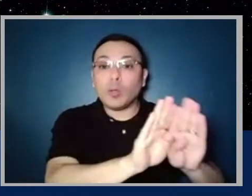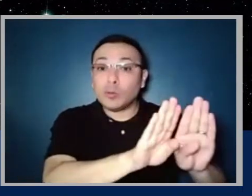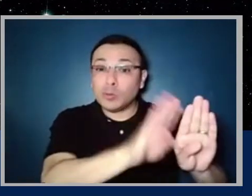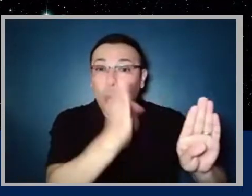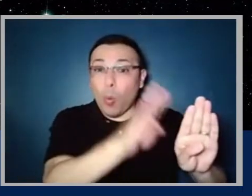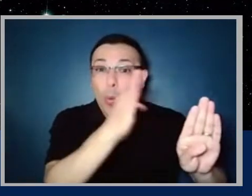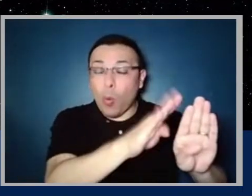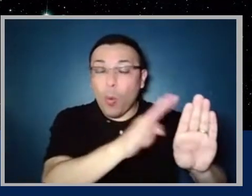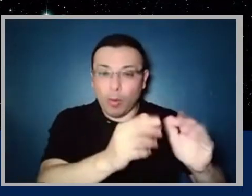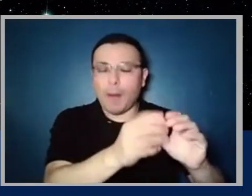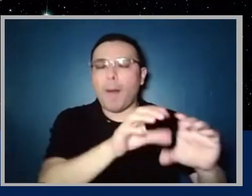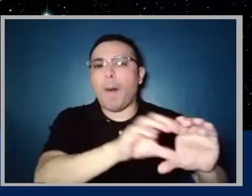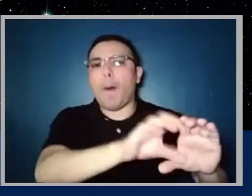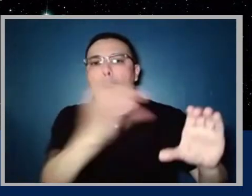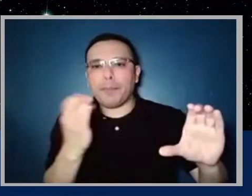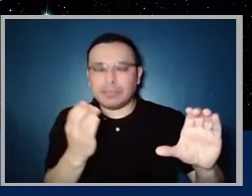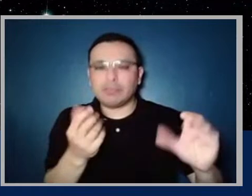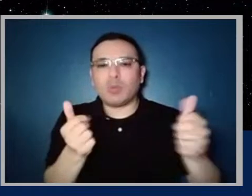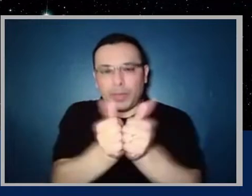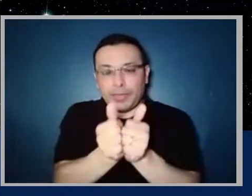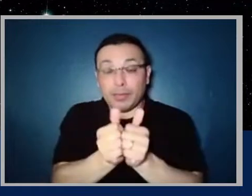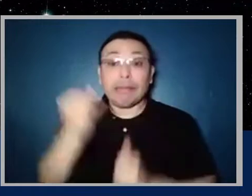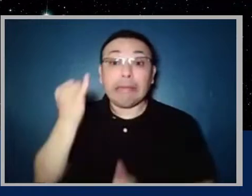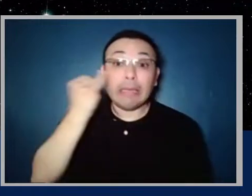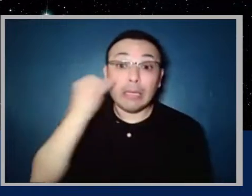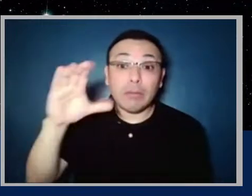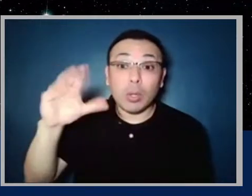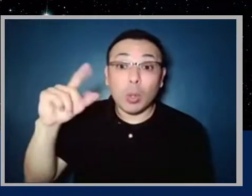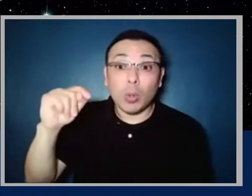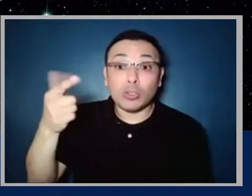respond first, as they probably would, just because they